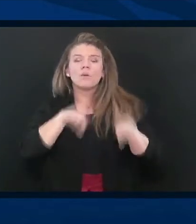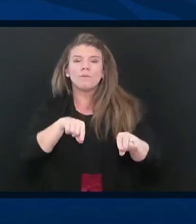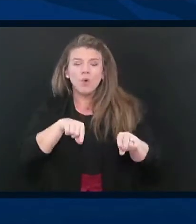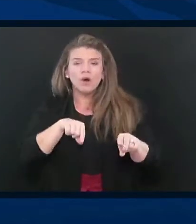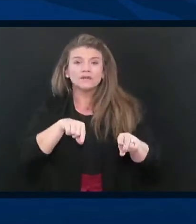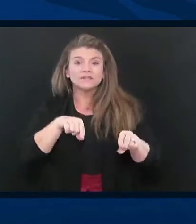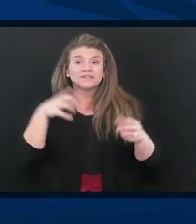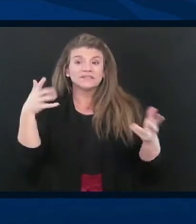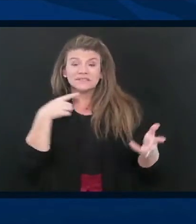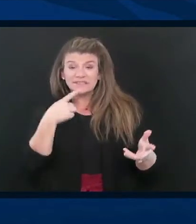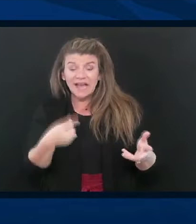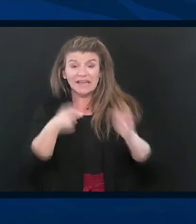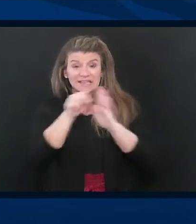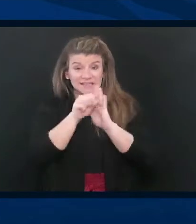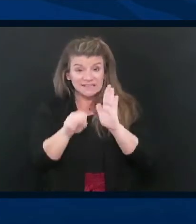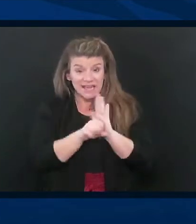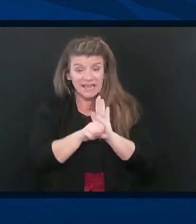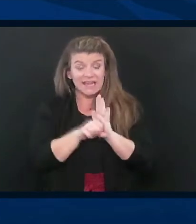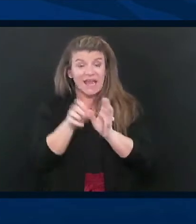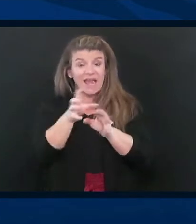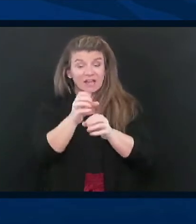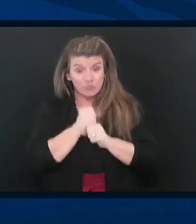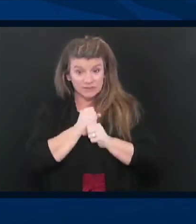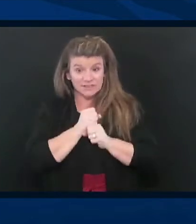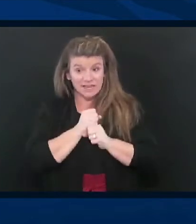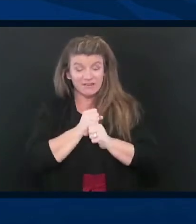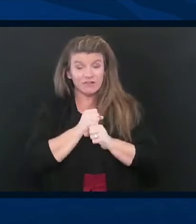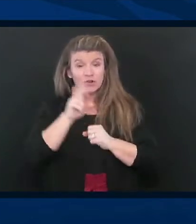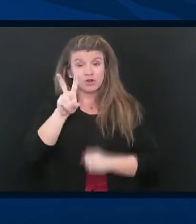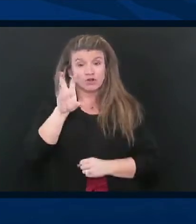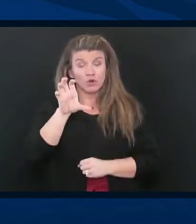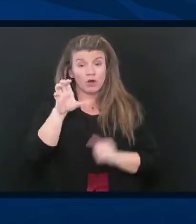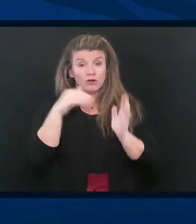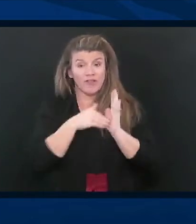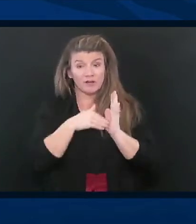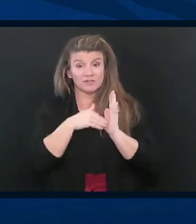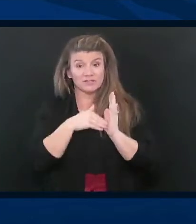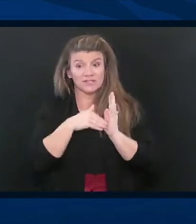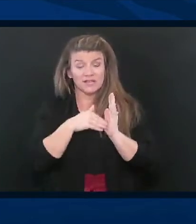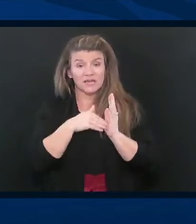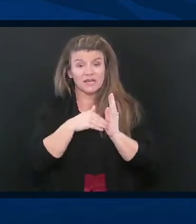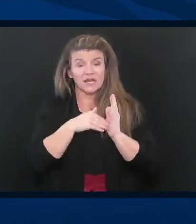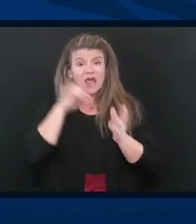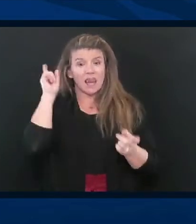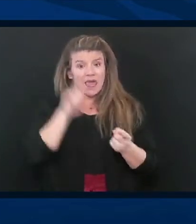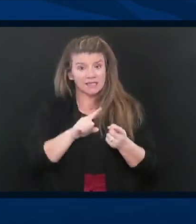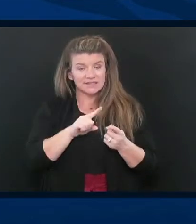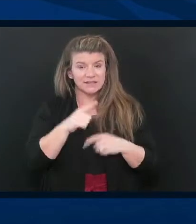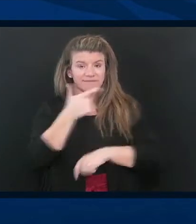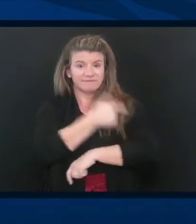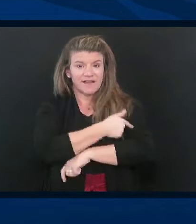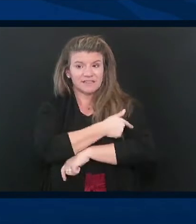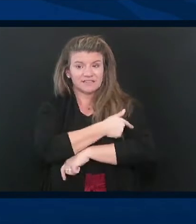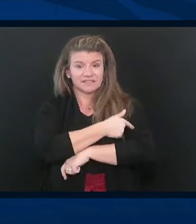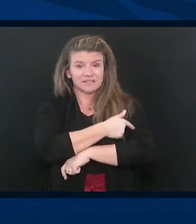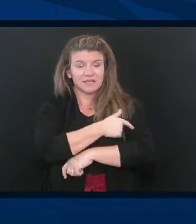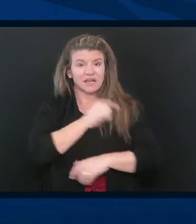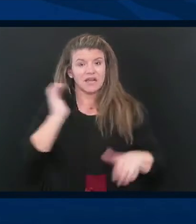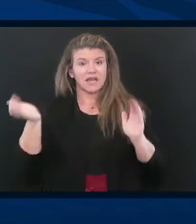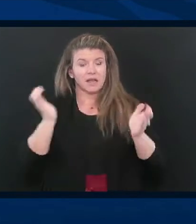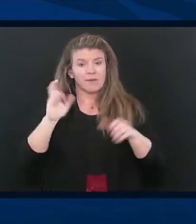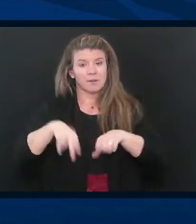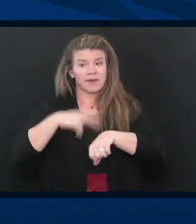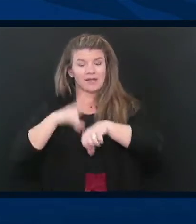state has received about 200,000 fewer vaccines than national data shows. The